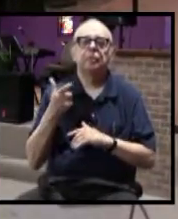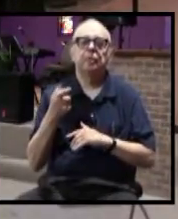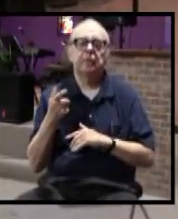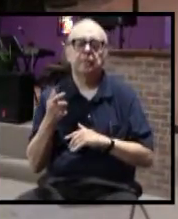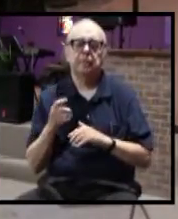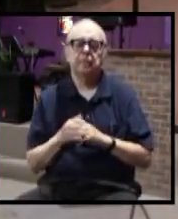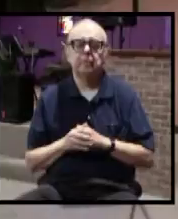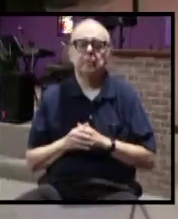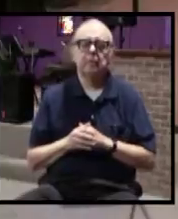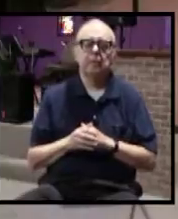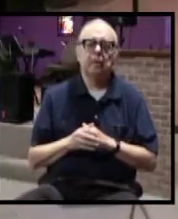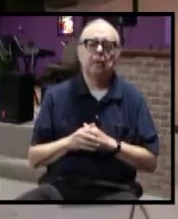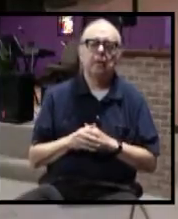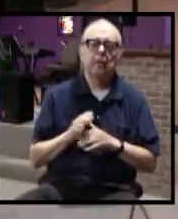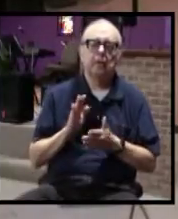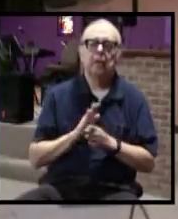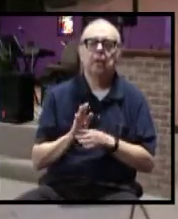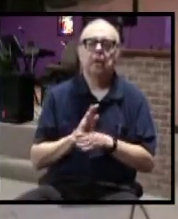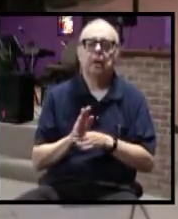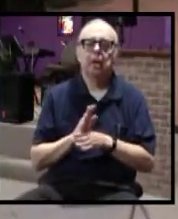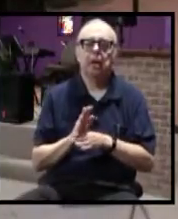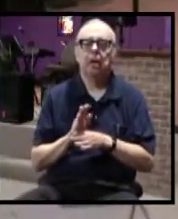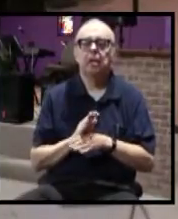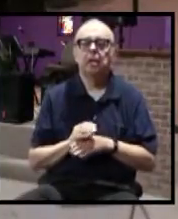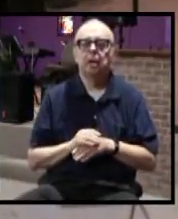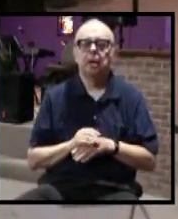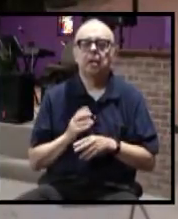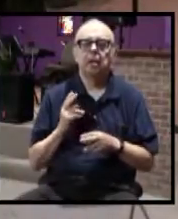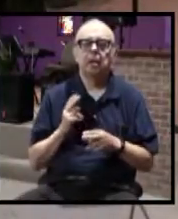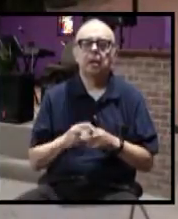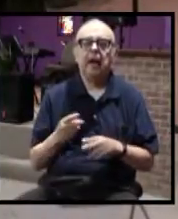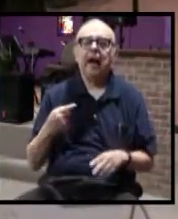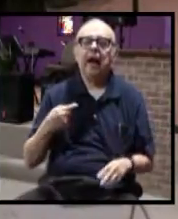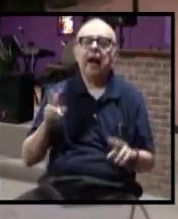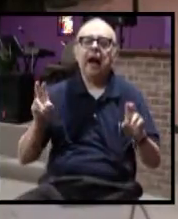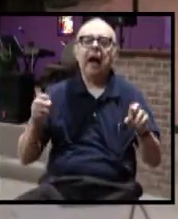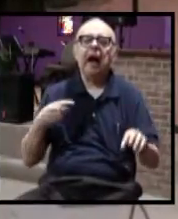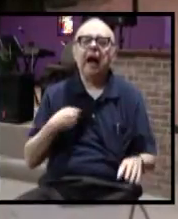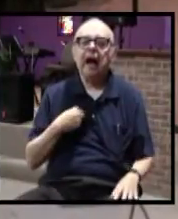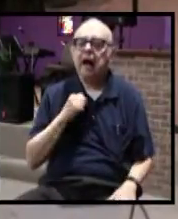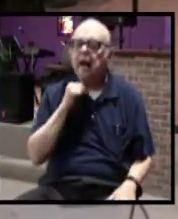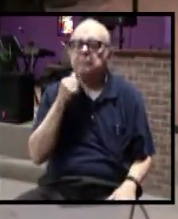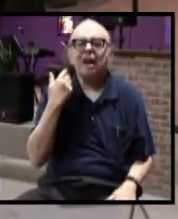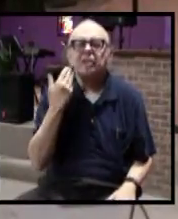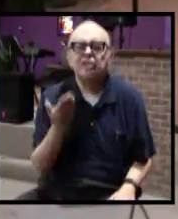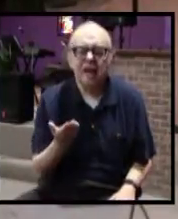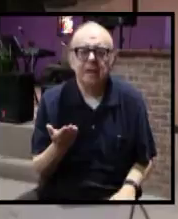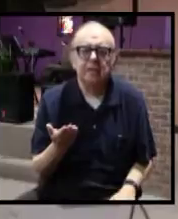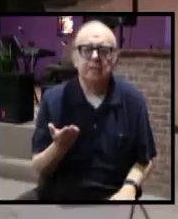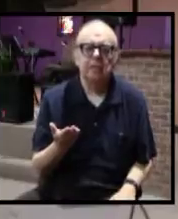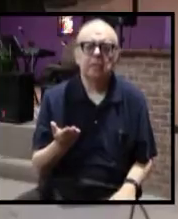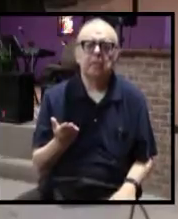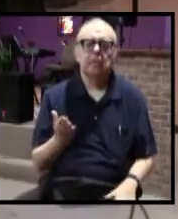October the 21st. It's, a movie called, I am not ashamed.